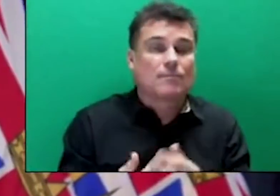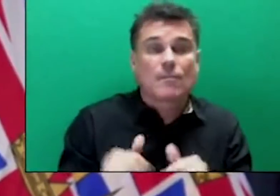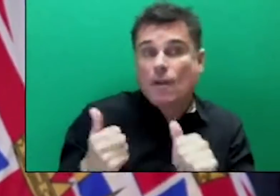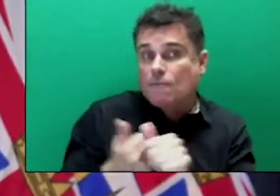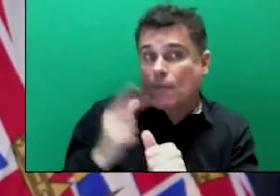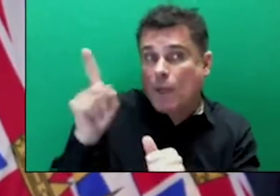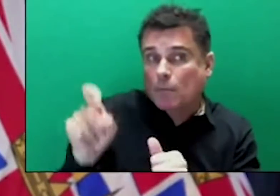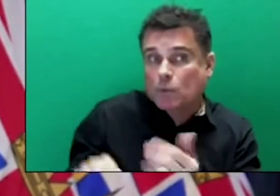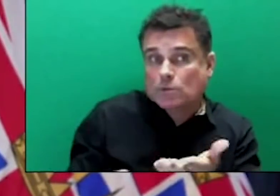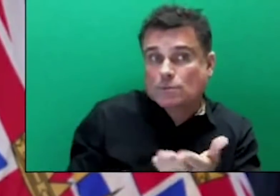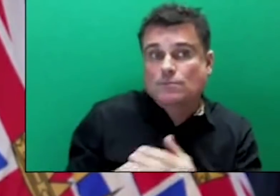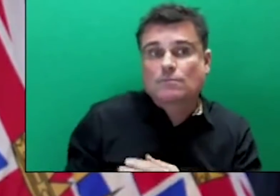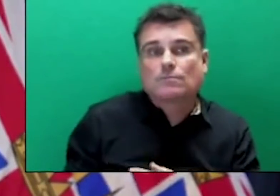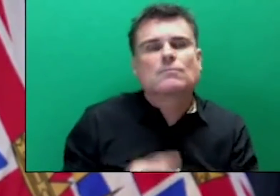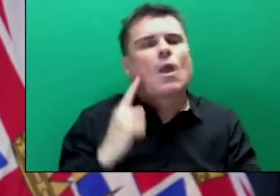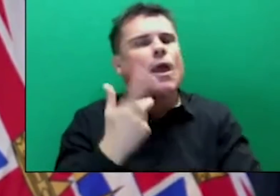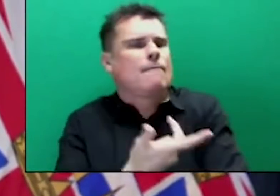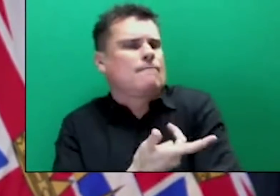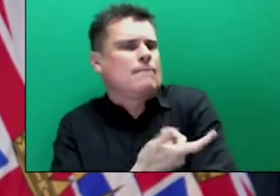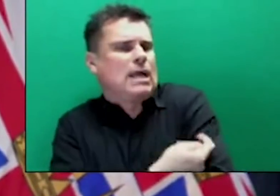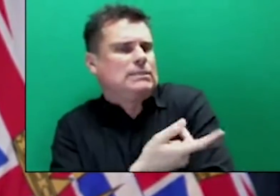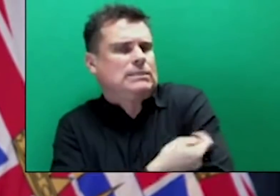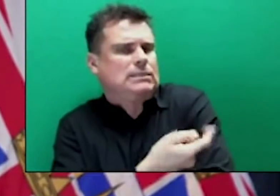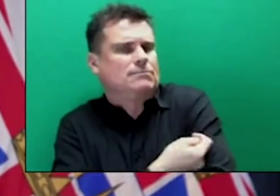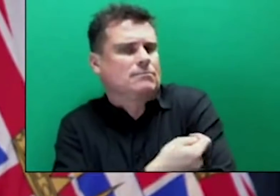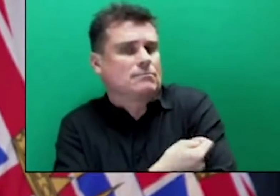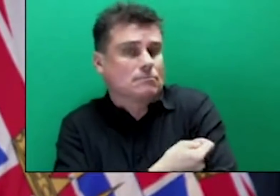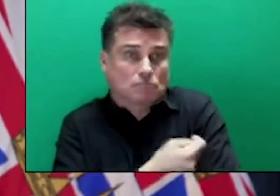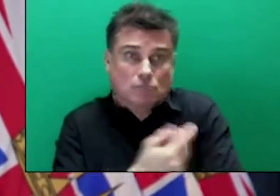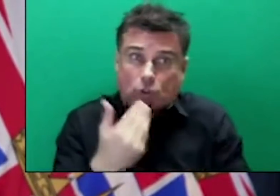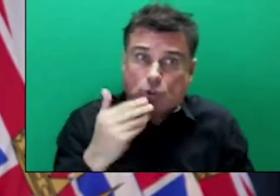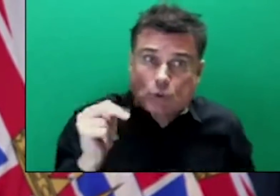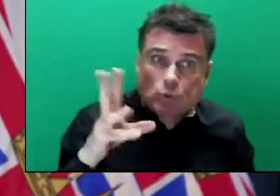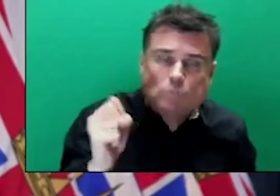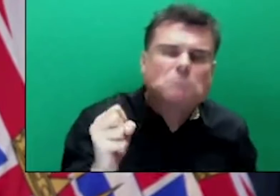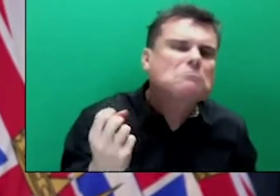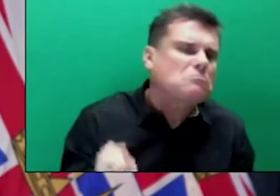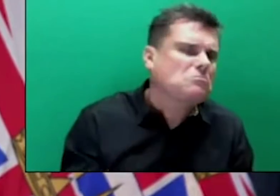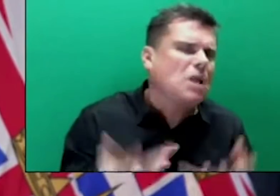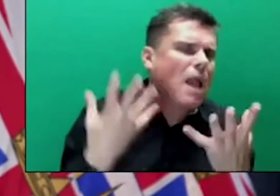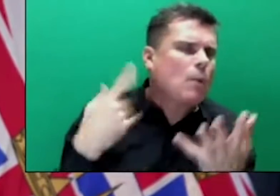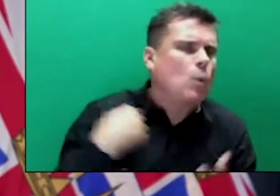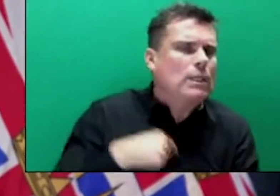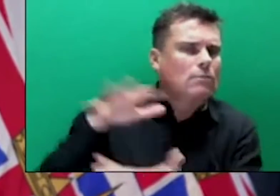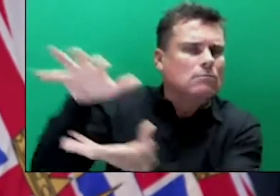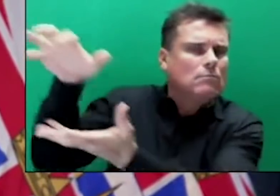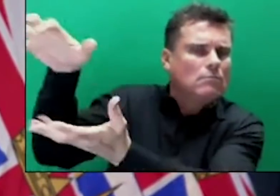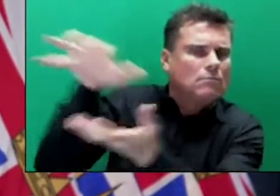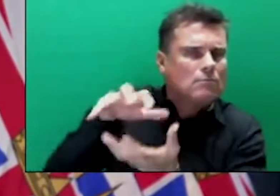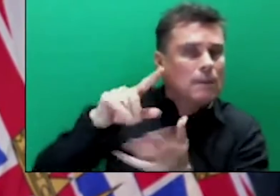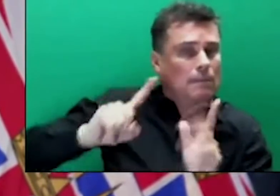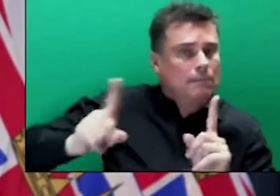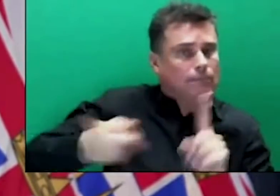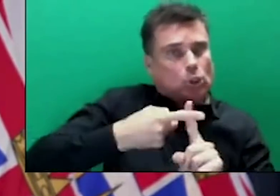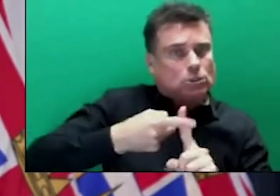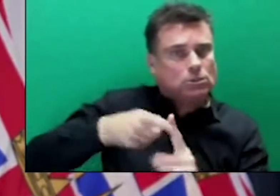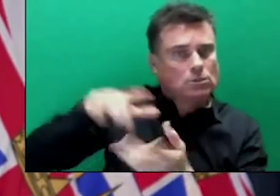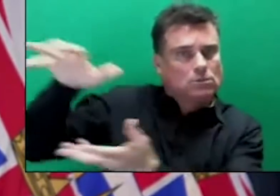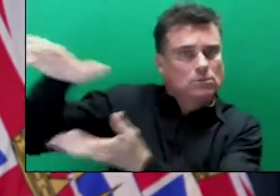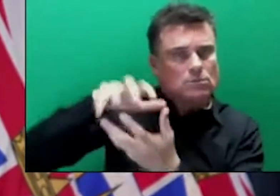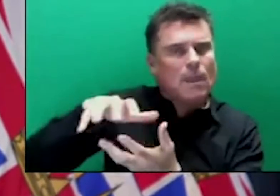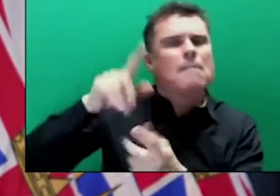How many doses of the vaccine are you expecting initially, and how will those initial vaccines be prioritized and distributed, including the more rural parts of the